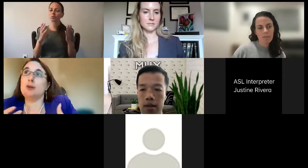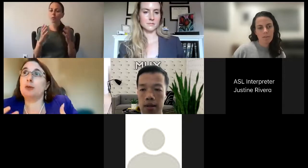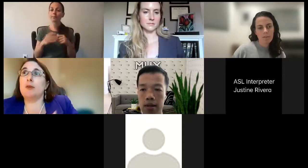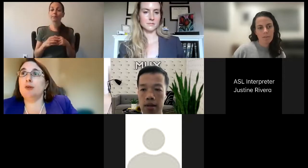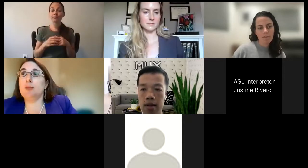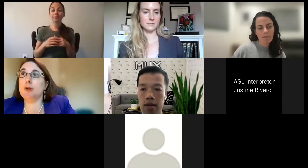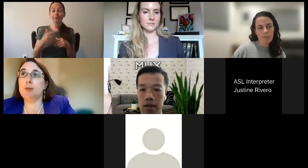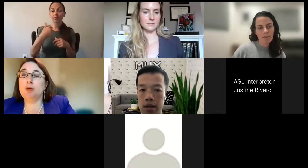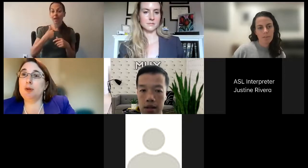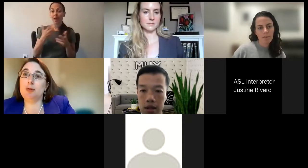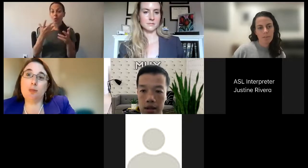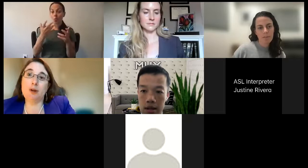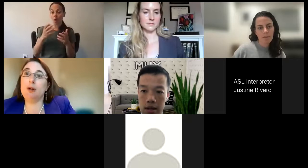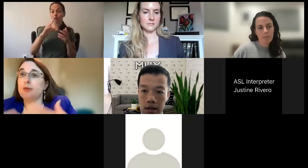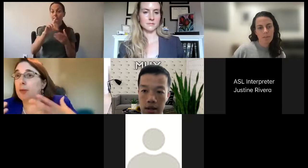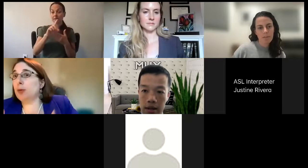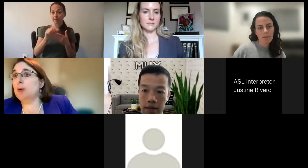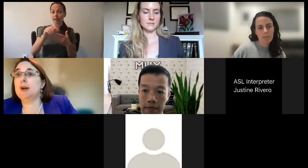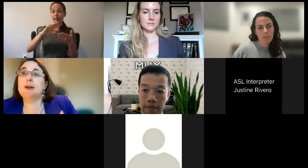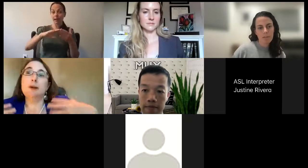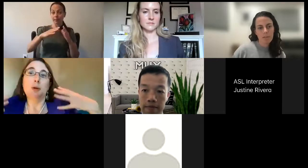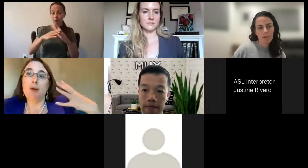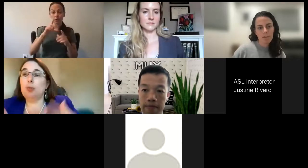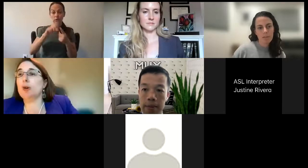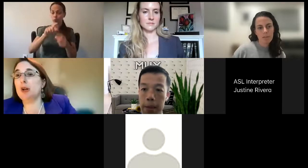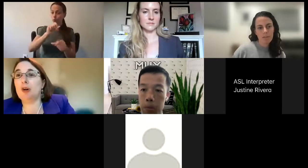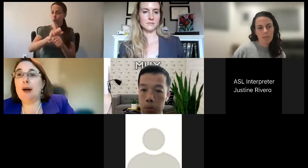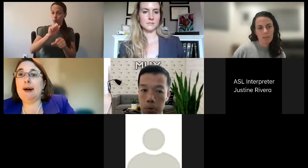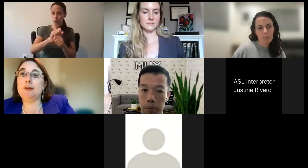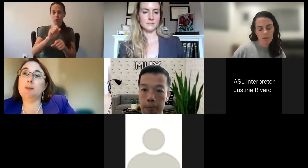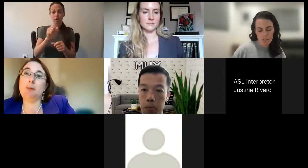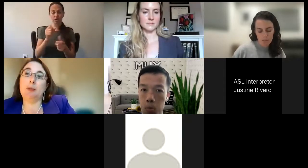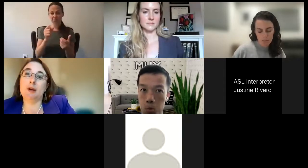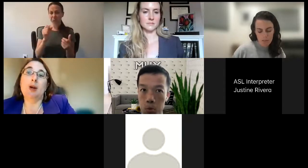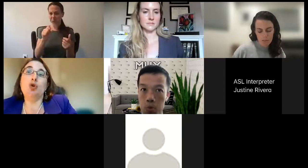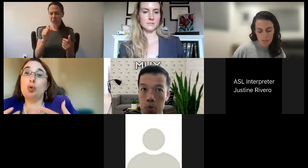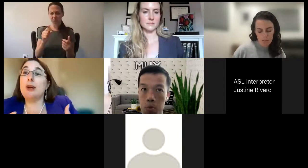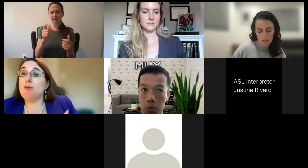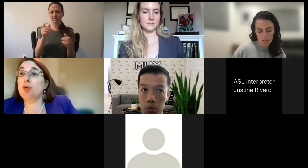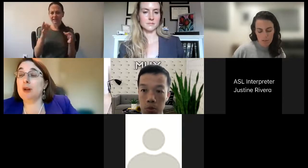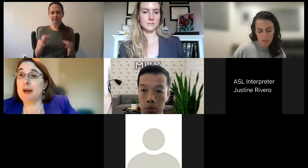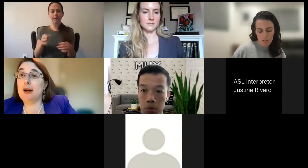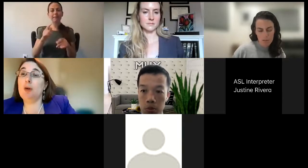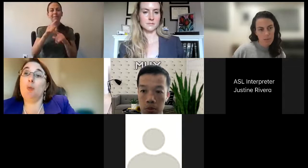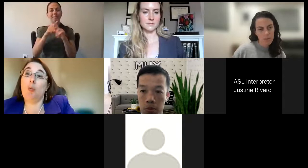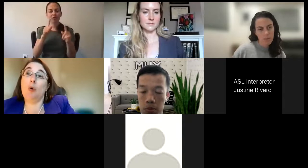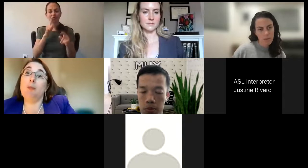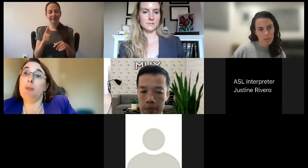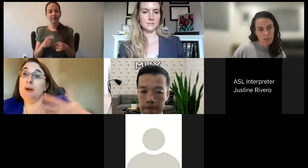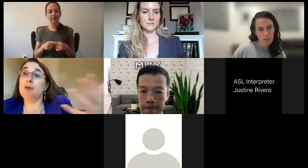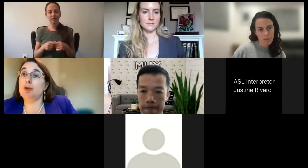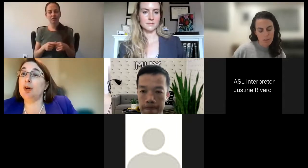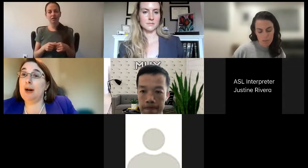I definitely want the disability community to be gainfully employed and be in a working class, but you really have to look at